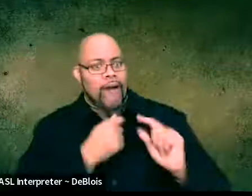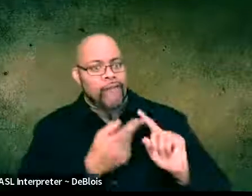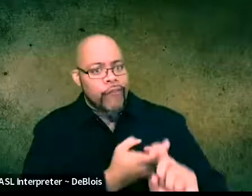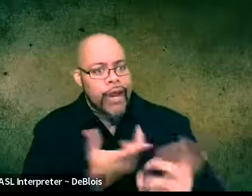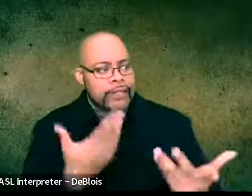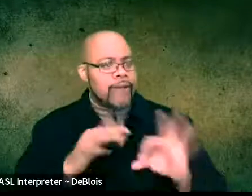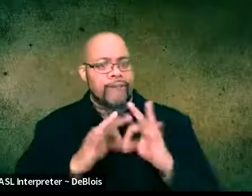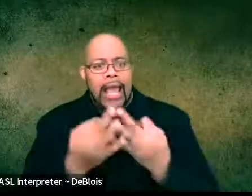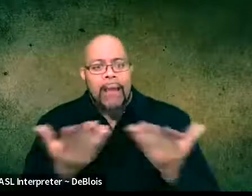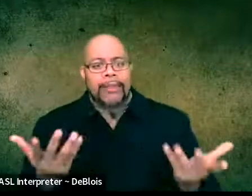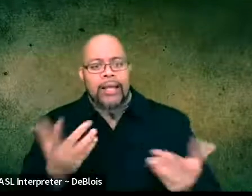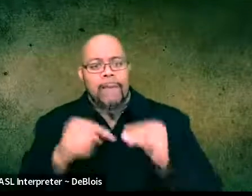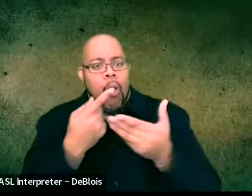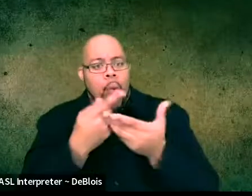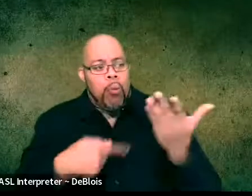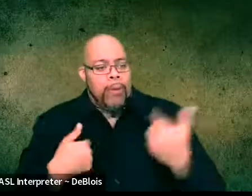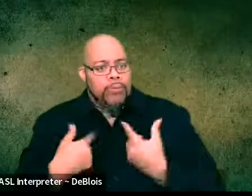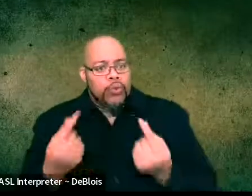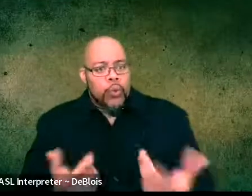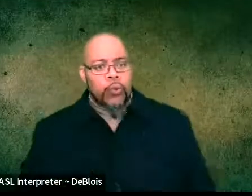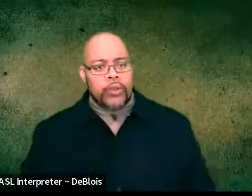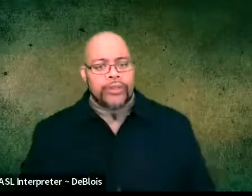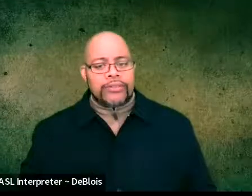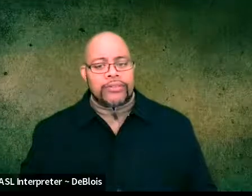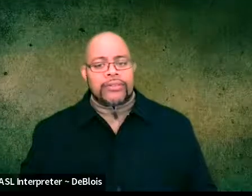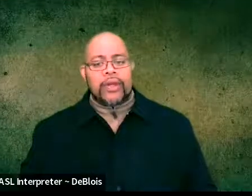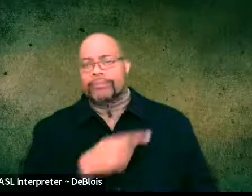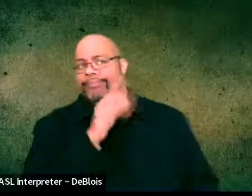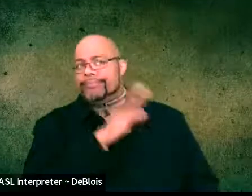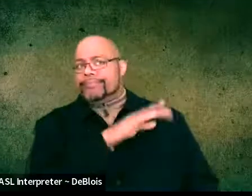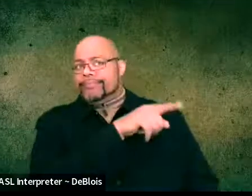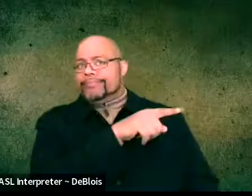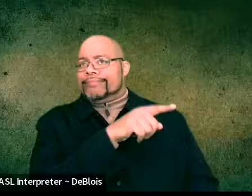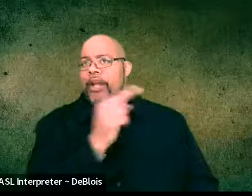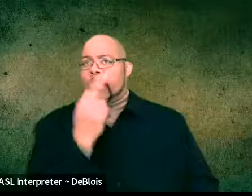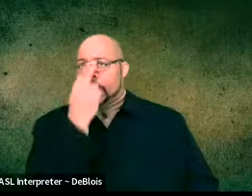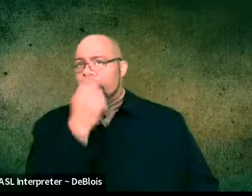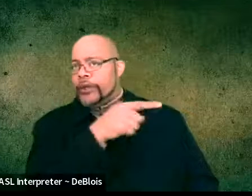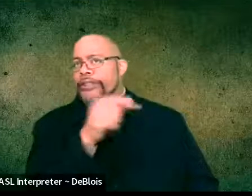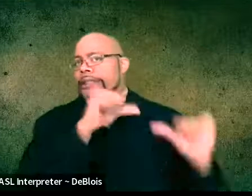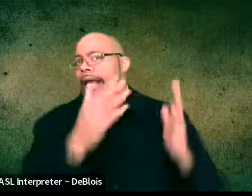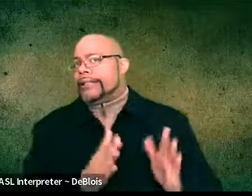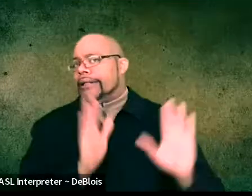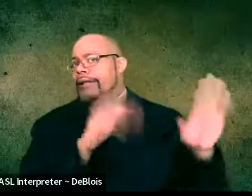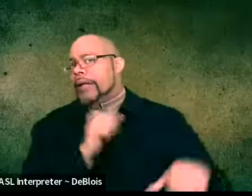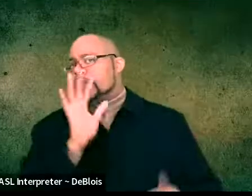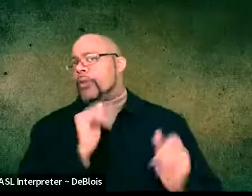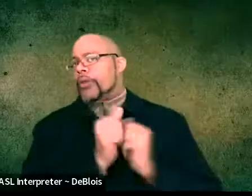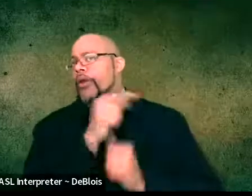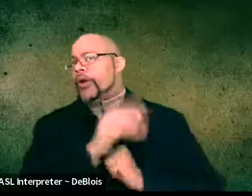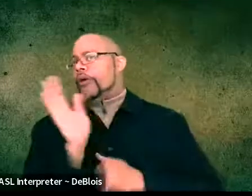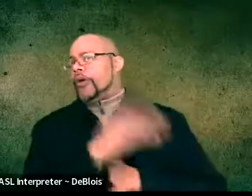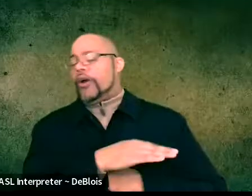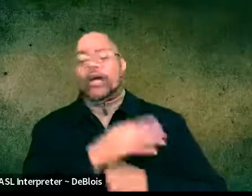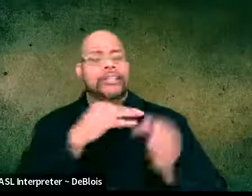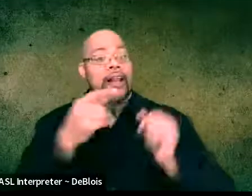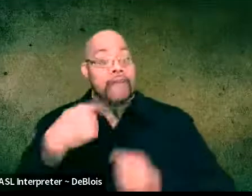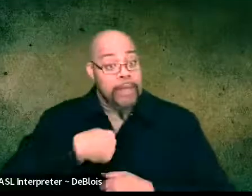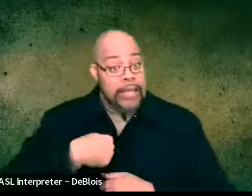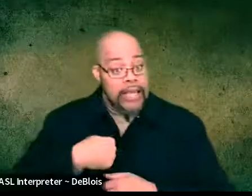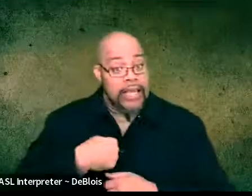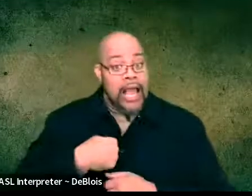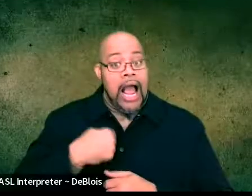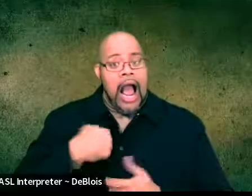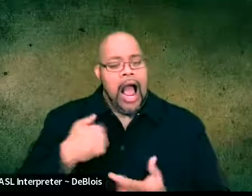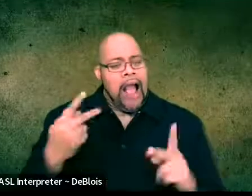or my family about anything that I was doing. It's just like, oh, well, she's the nerd, she's the scientist. We're not going to talk to her. Versus me,